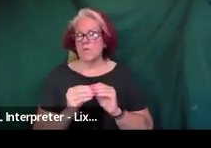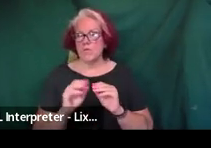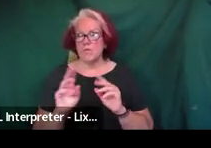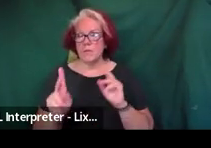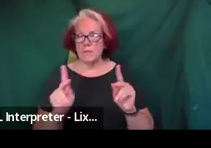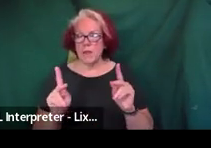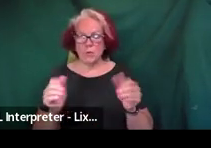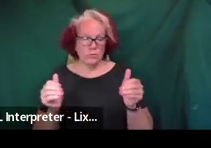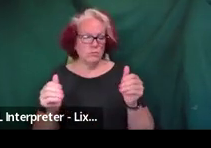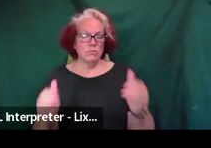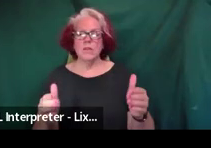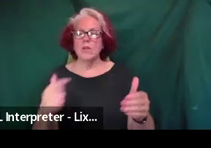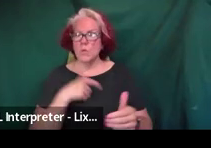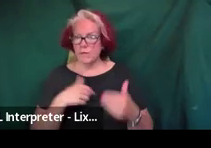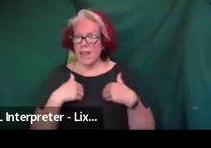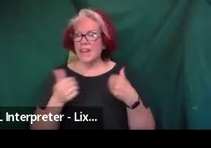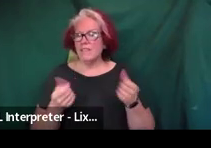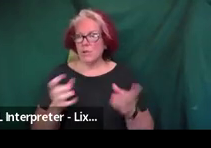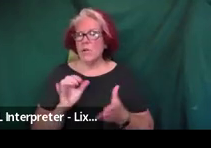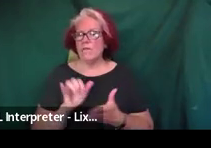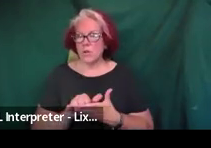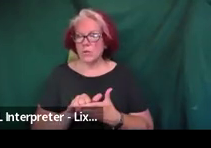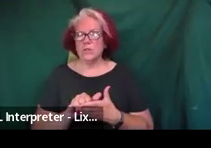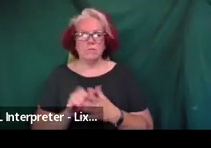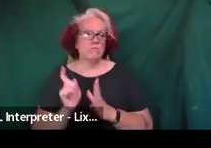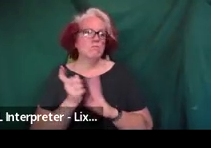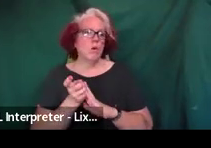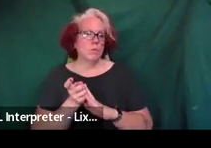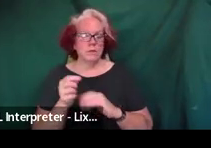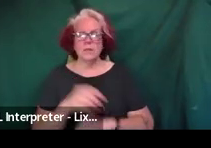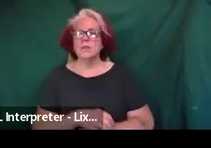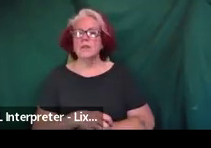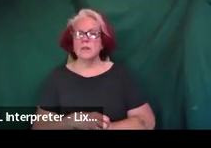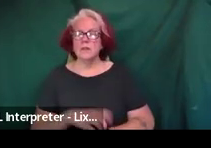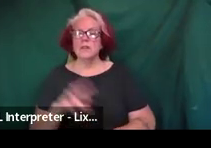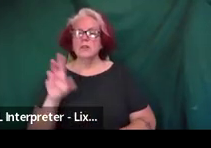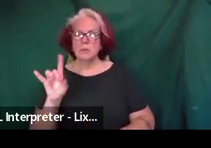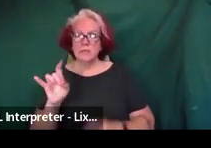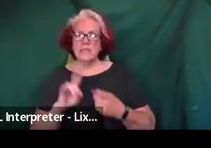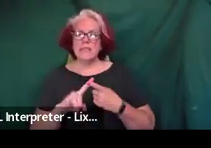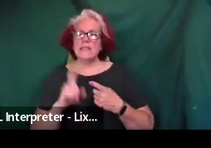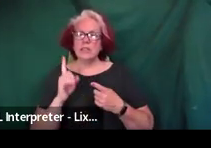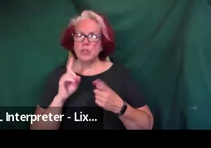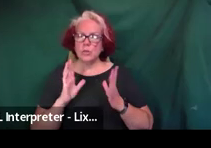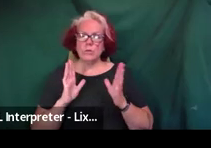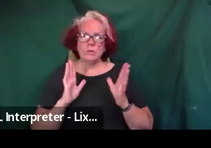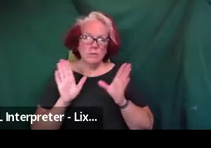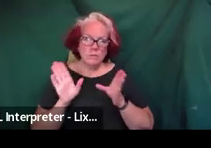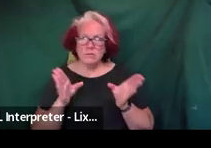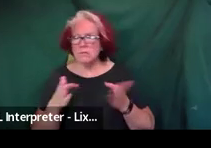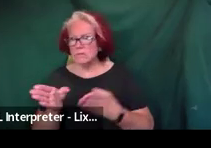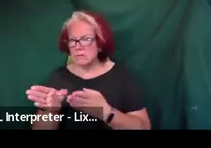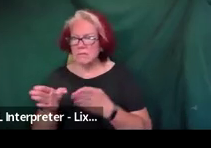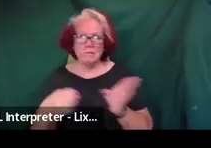finish line. And we've had a couple of those instances where we did need to lean in and lean in differently in order to meet those goals